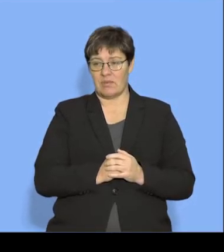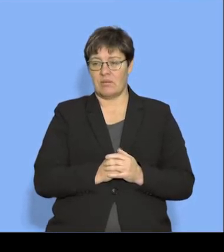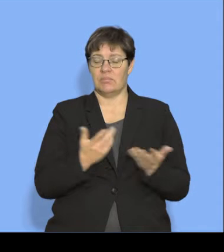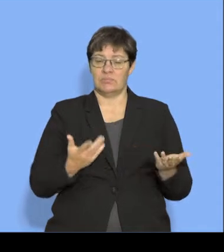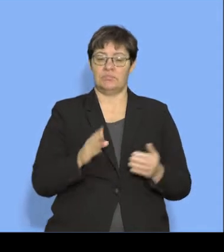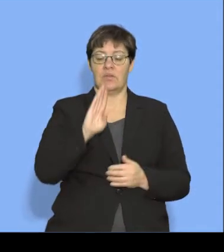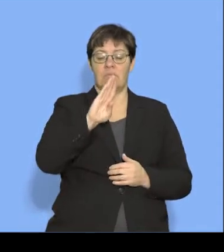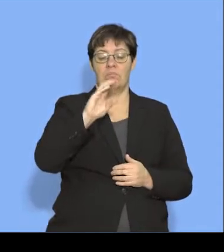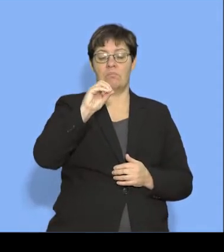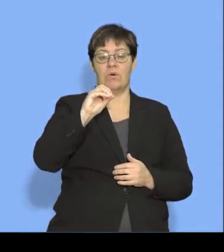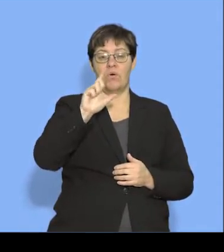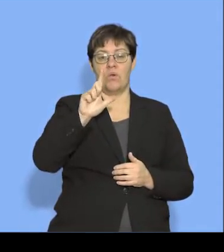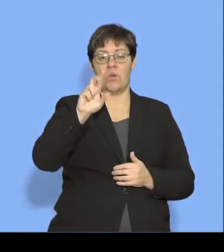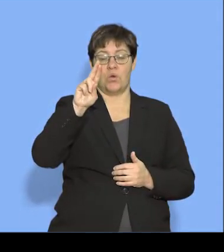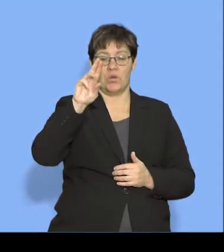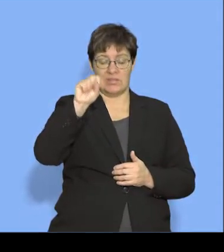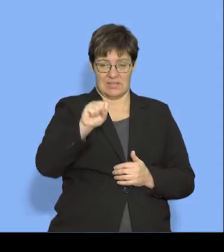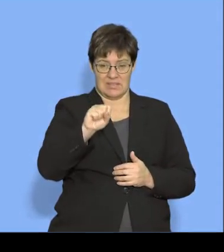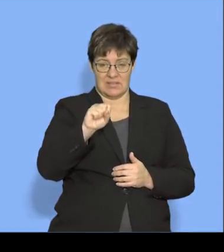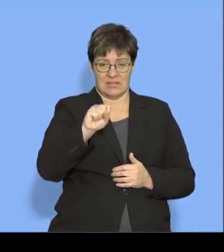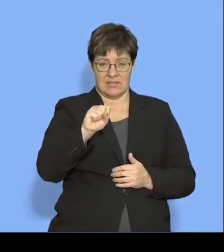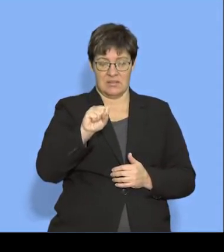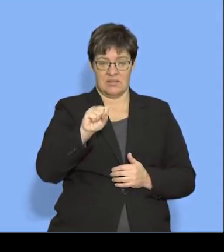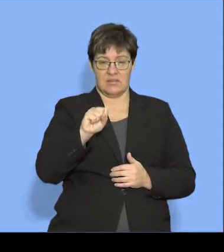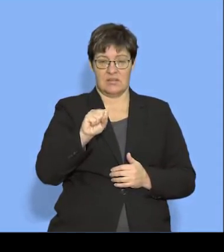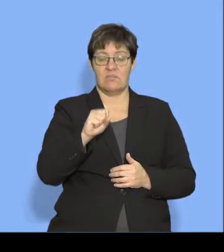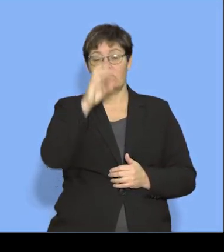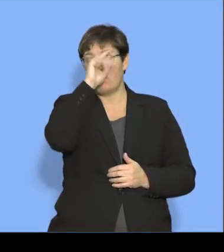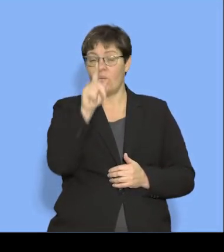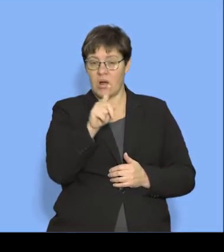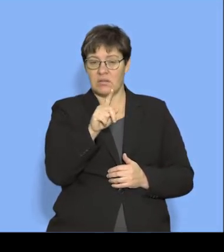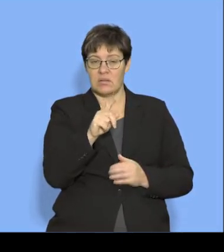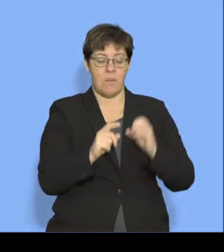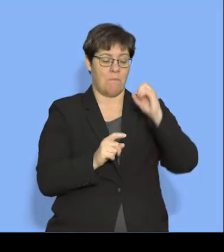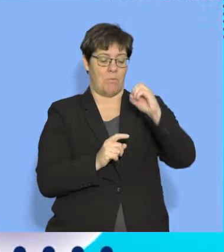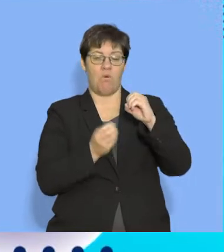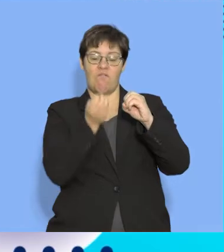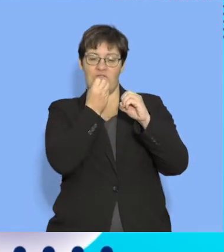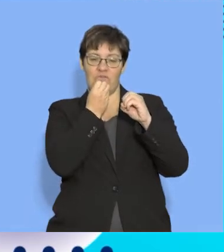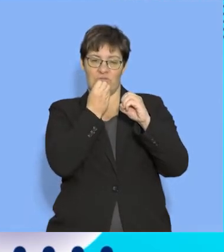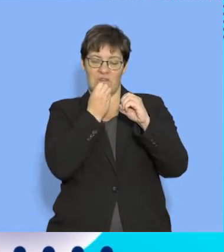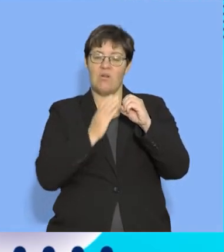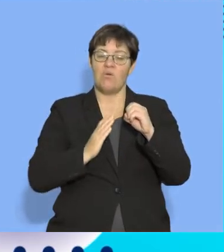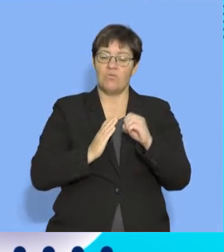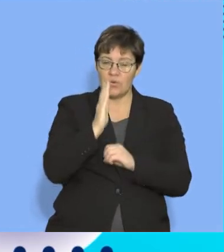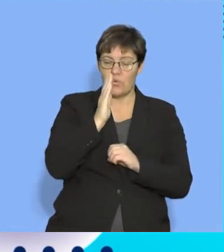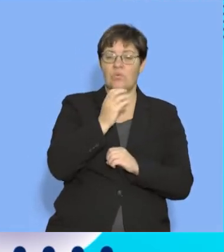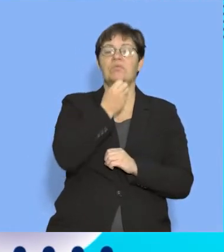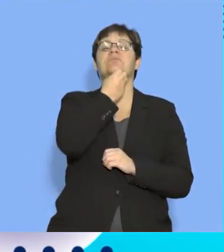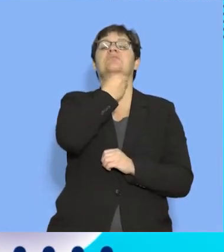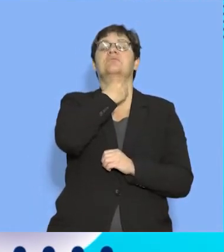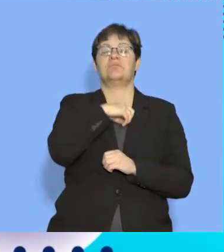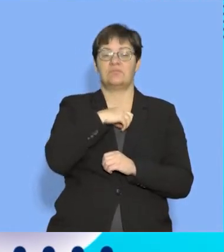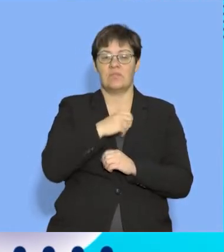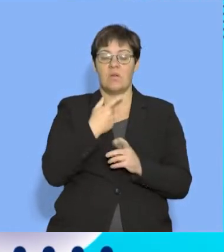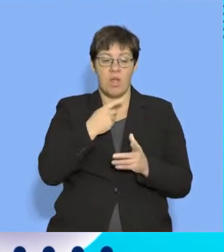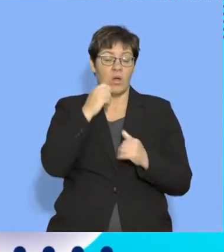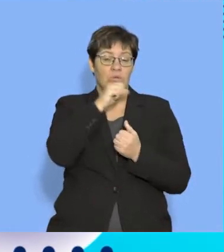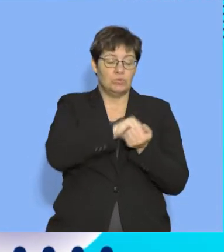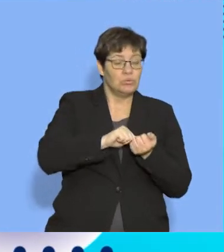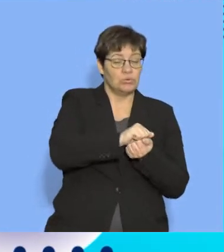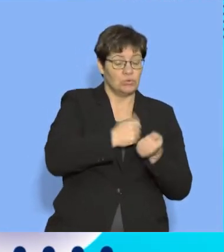often talk about the bolus, which again, if I remind you, is the ball of food that passes through the alimentary canal once we have